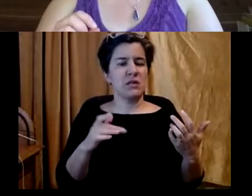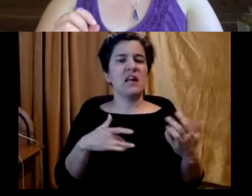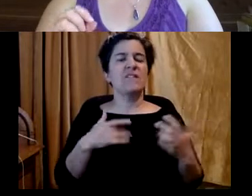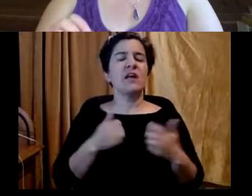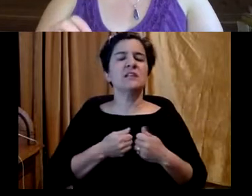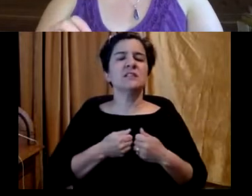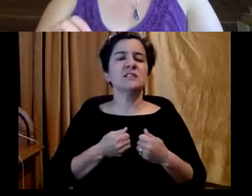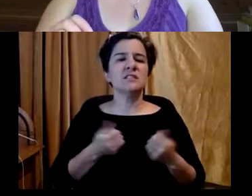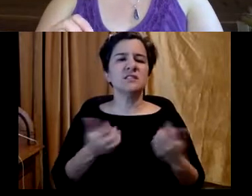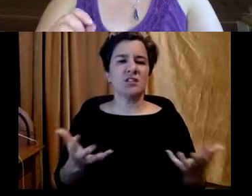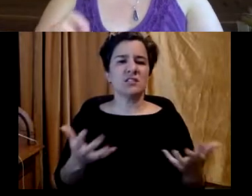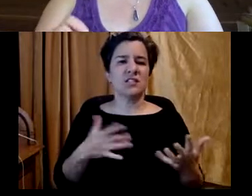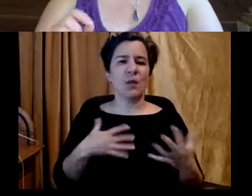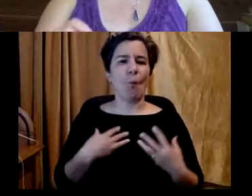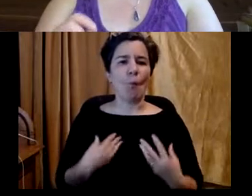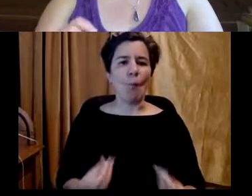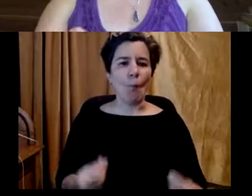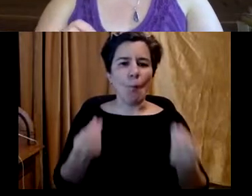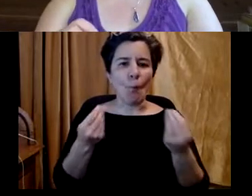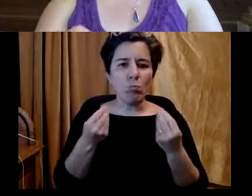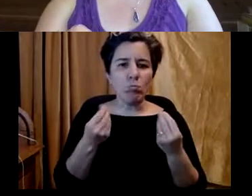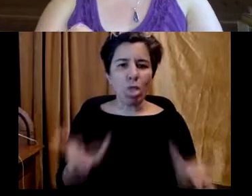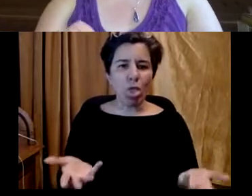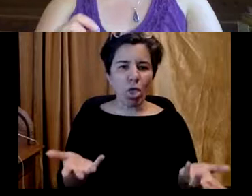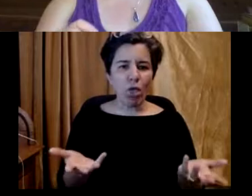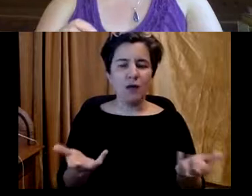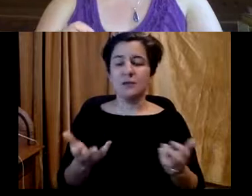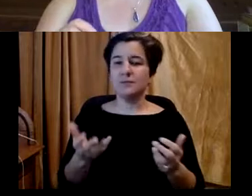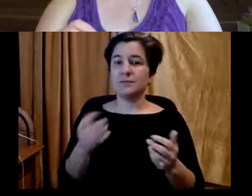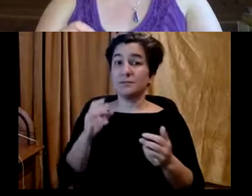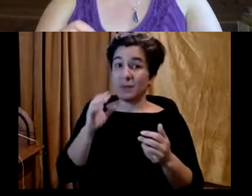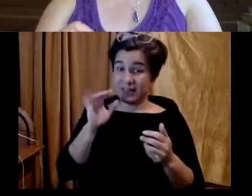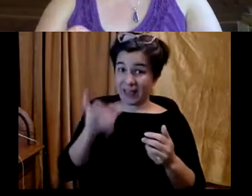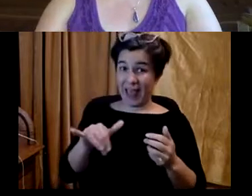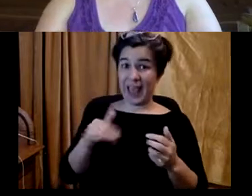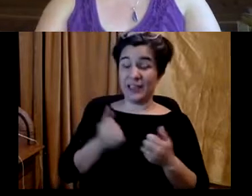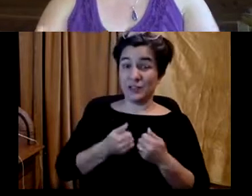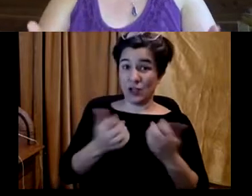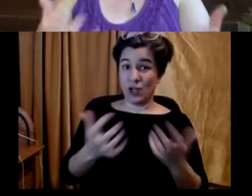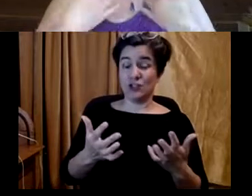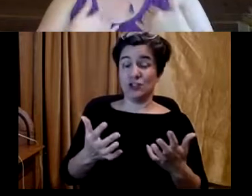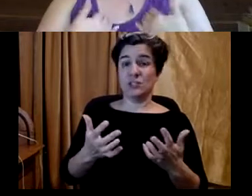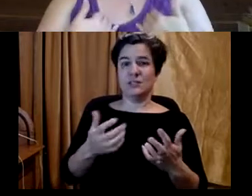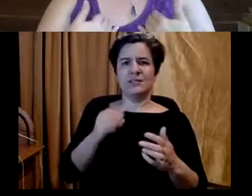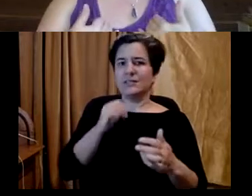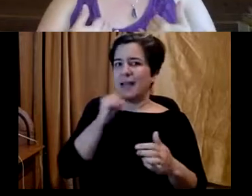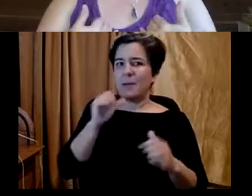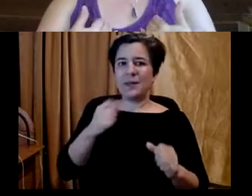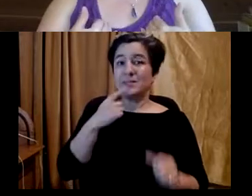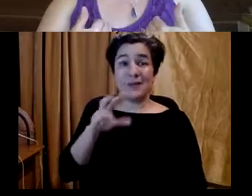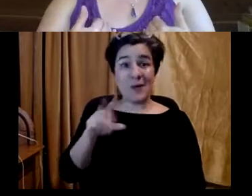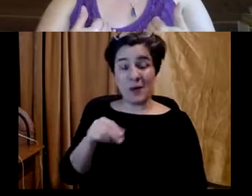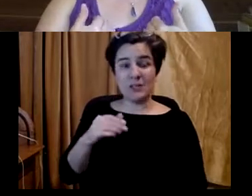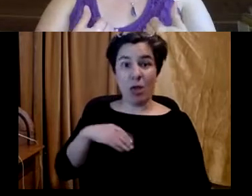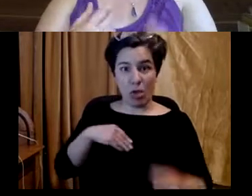exhausted, drained. I get that, but so often the exhaustion and the drain comes from the inability to say no and from continuing to take things that you